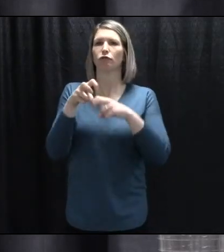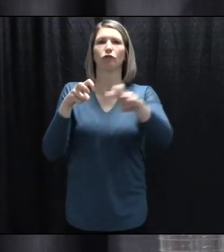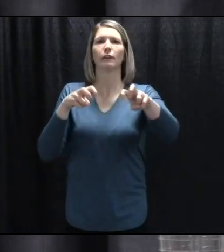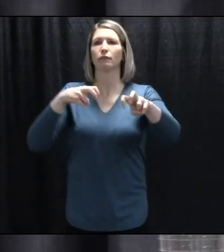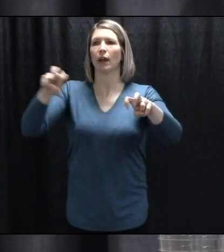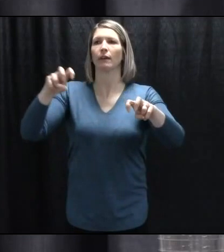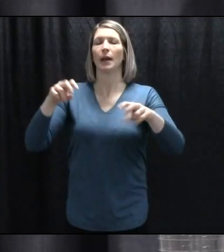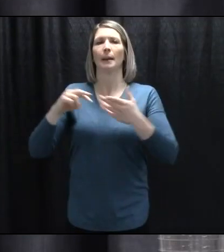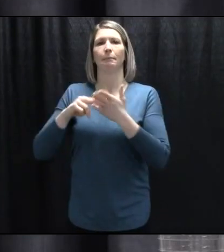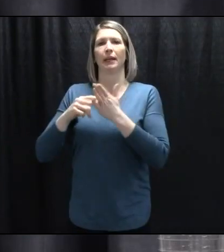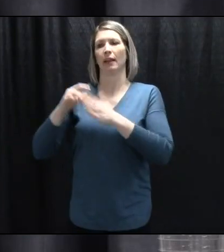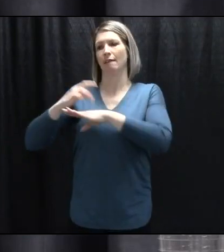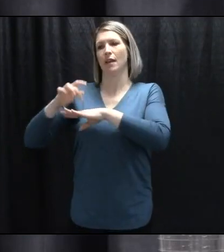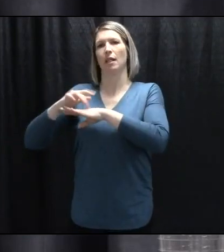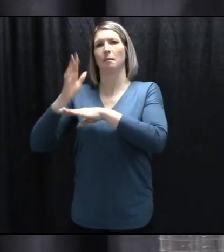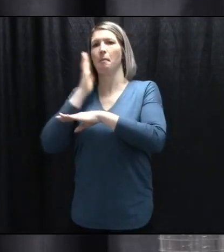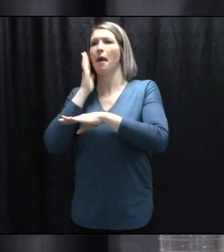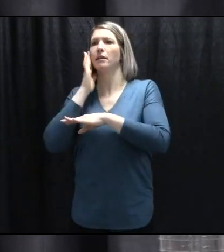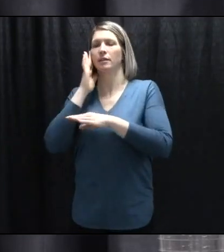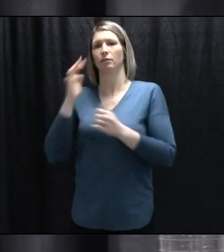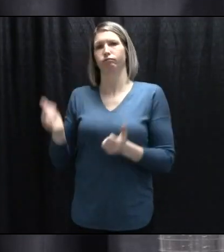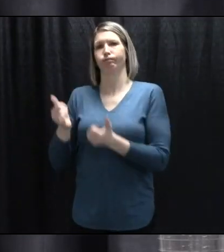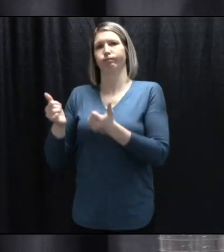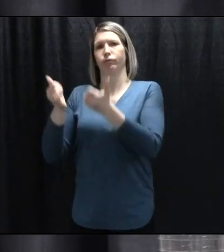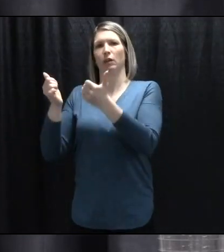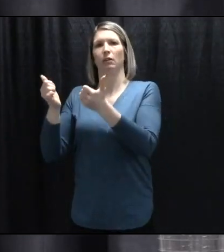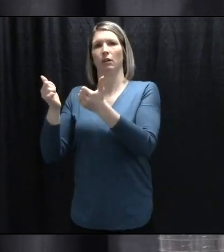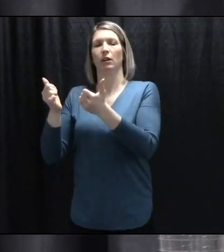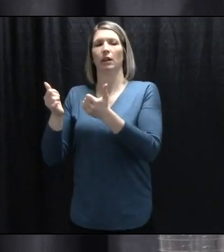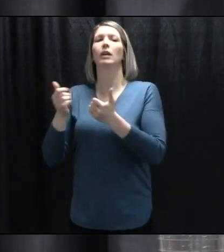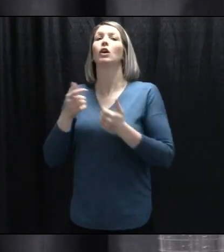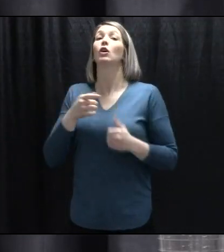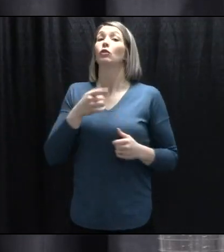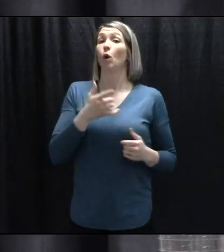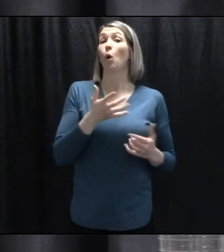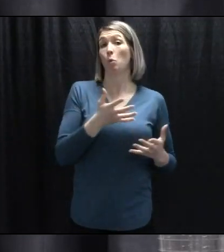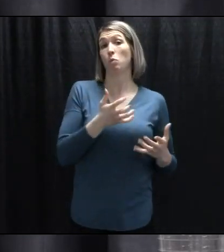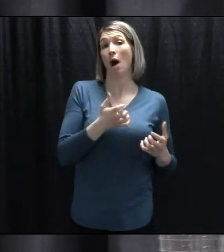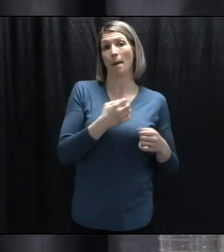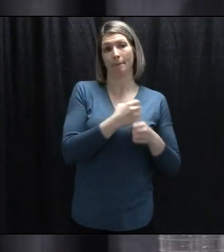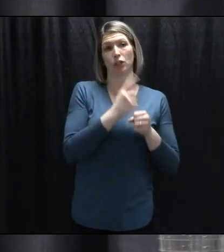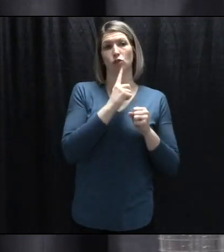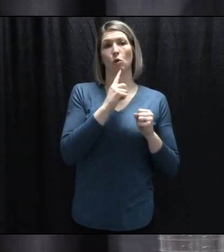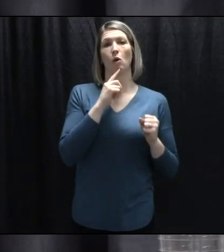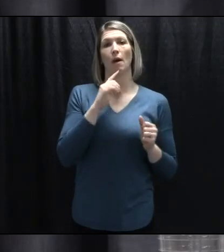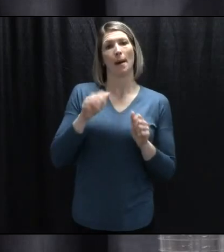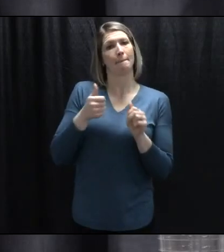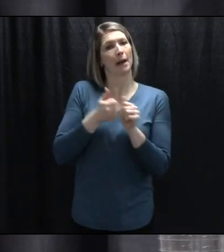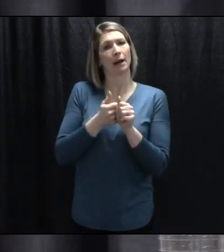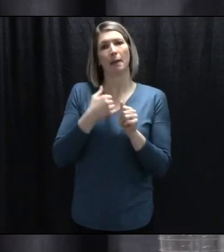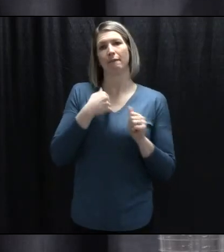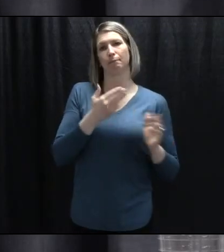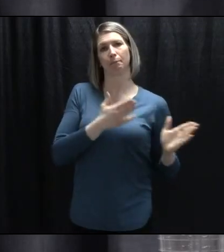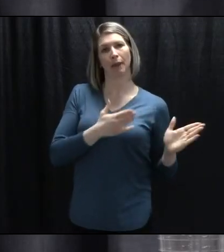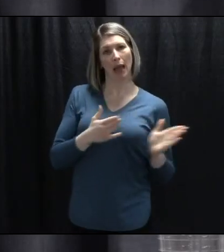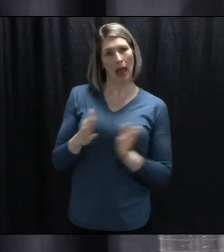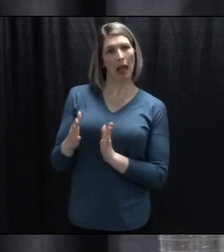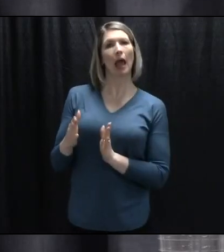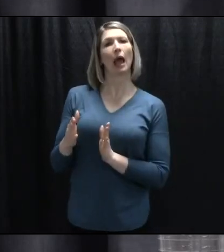who would need long-term care beds, out of the acute sector to make room for